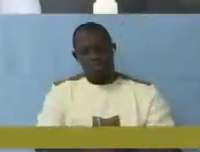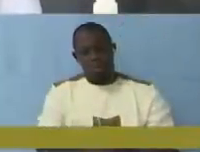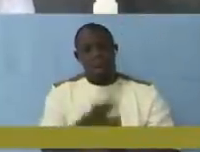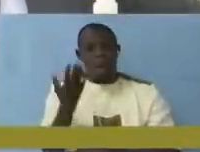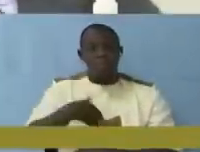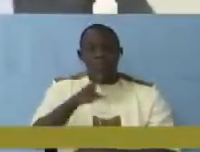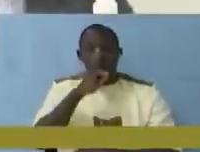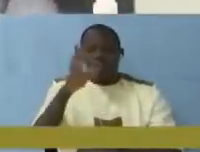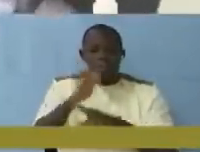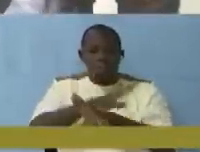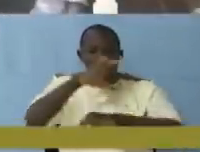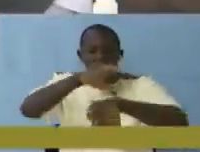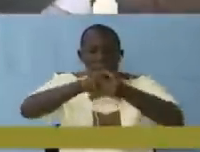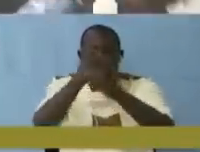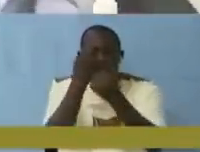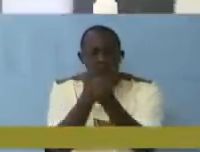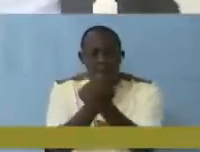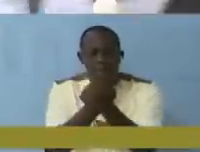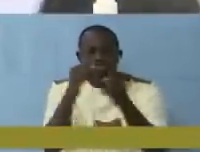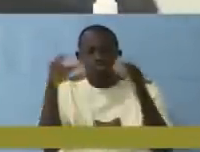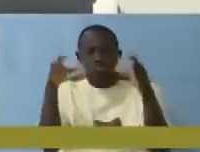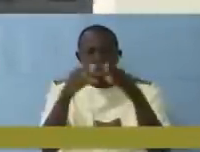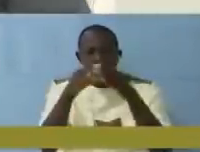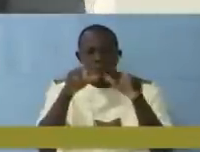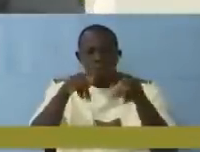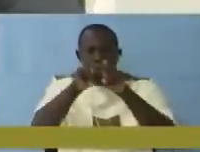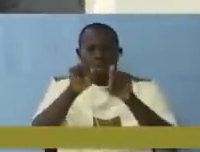them. mol me yalon ko yeni wal mutanyola la